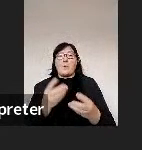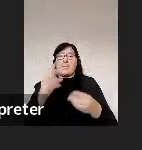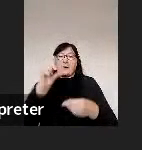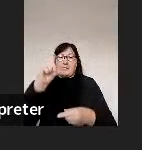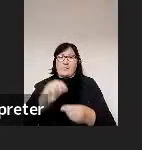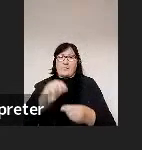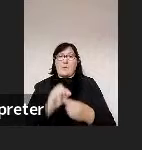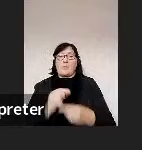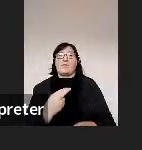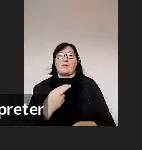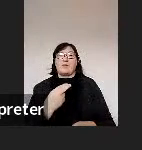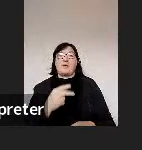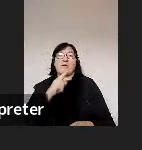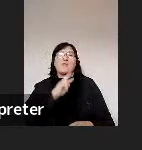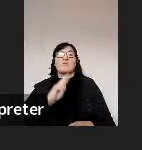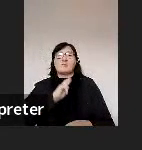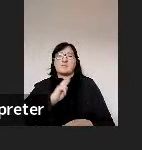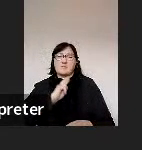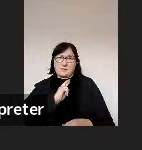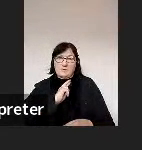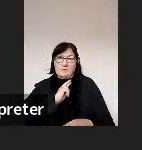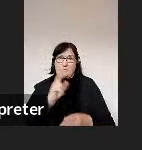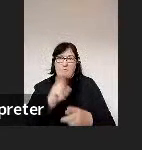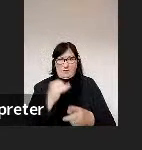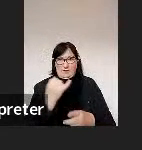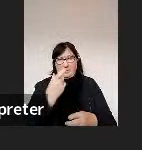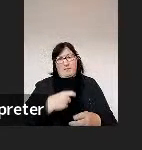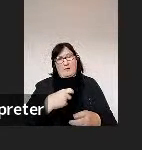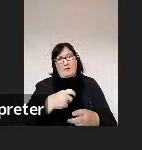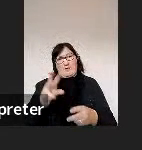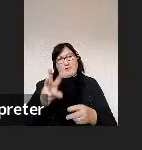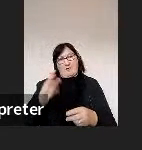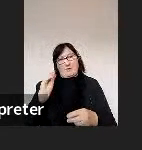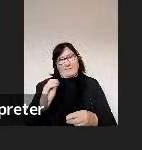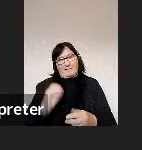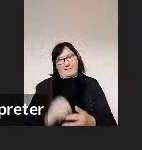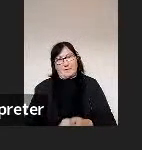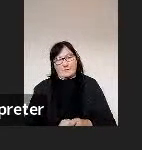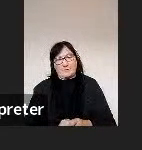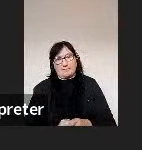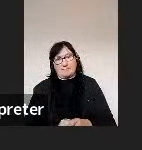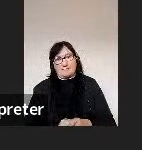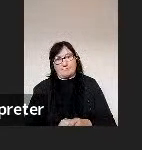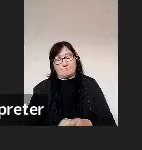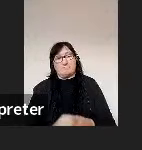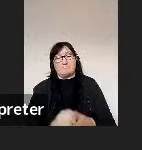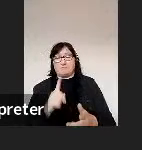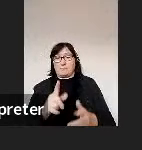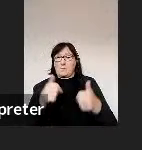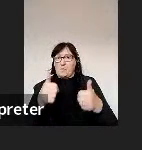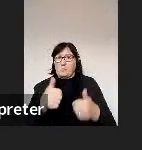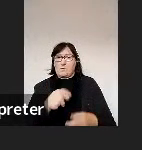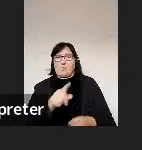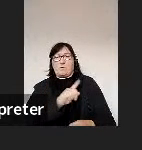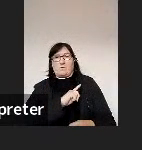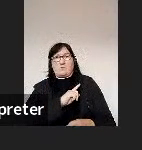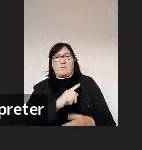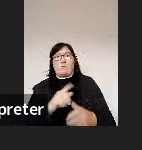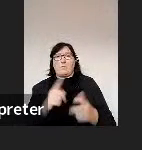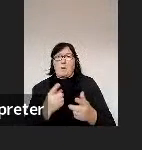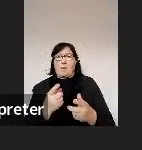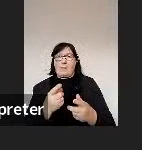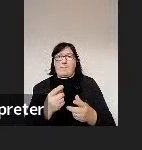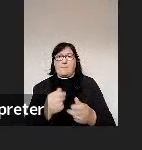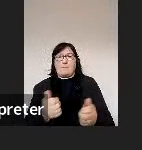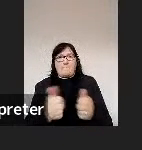theft, which I think it's also present a very compelling reason for members of trade to really